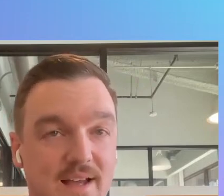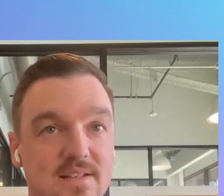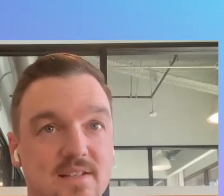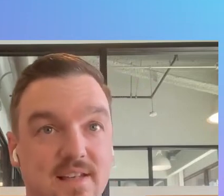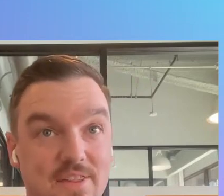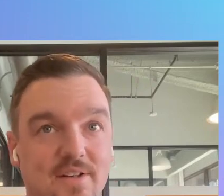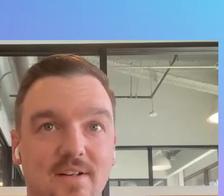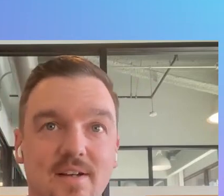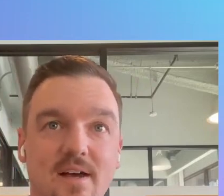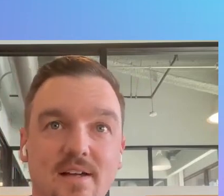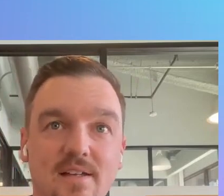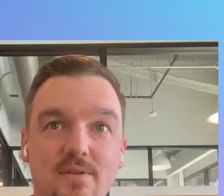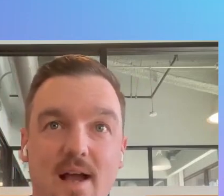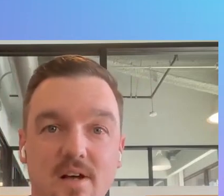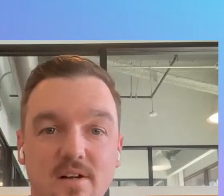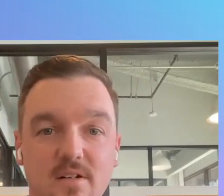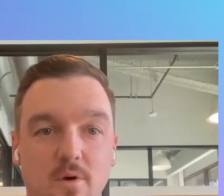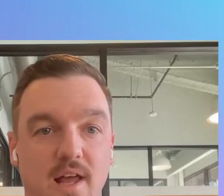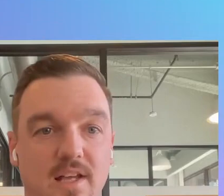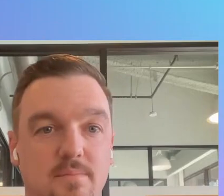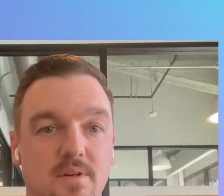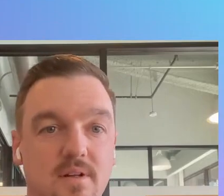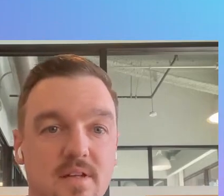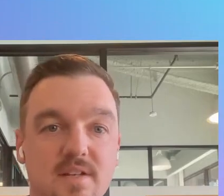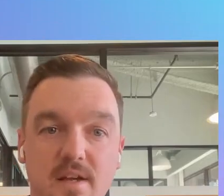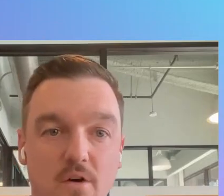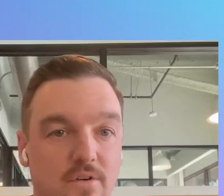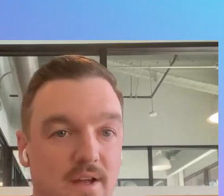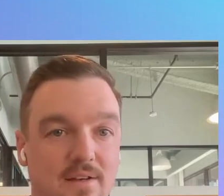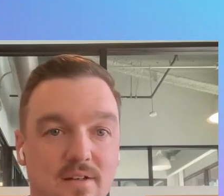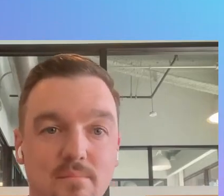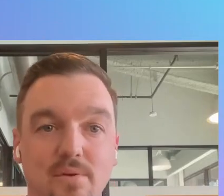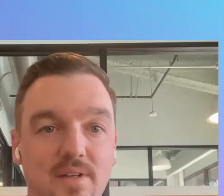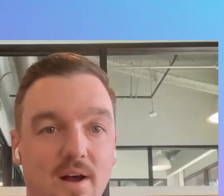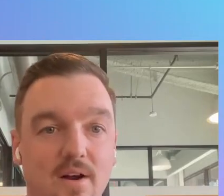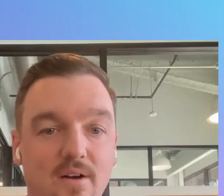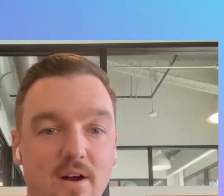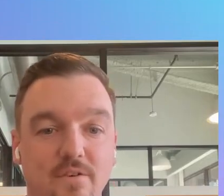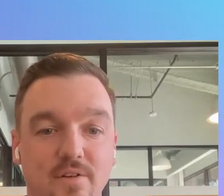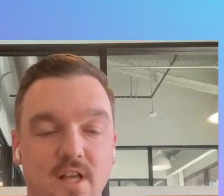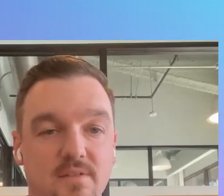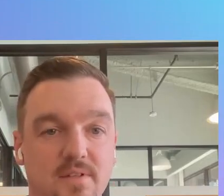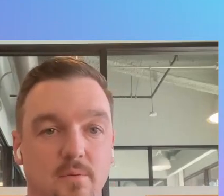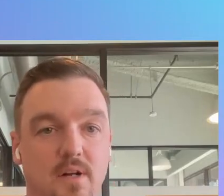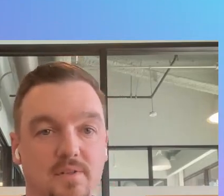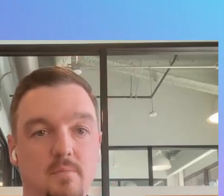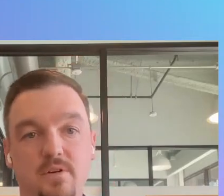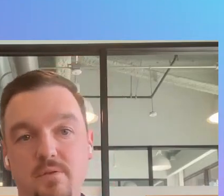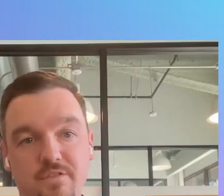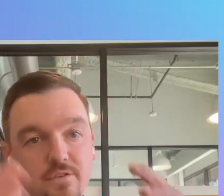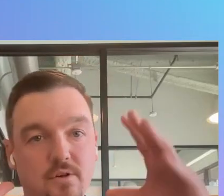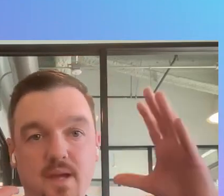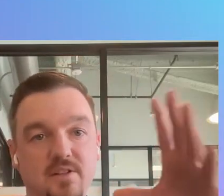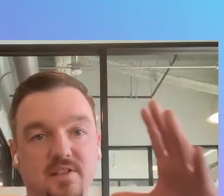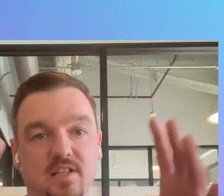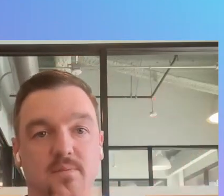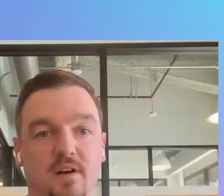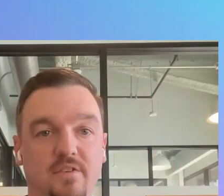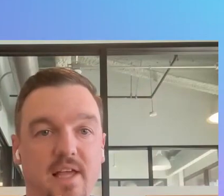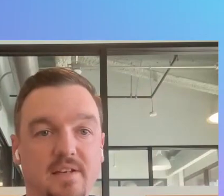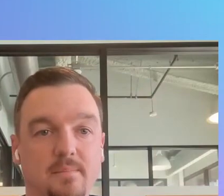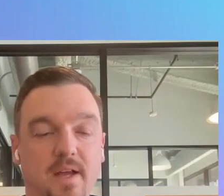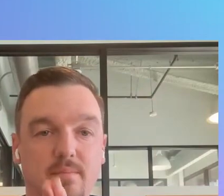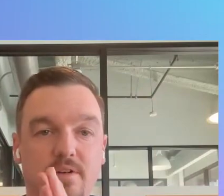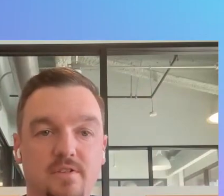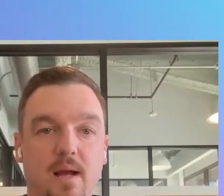we find together into Axe Auditor, where an expert can take over and complete our full assessment. So we're going to pretend we're doing a full page assessment